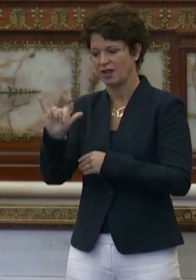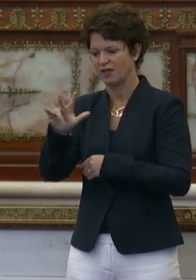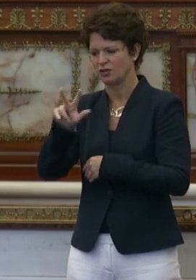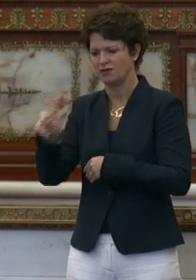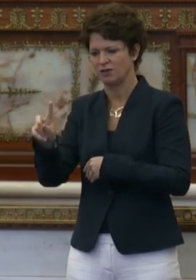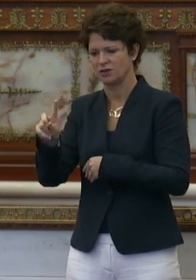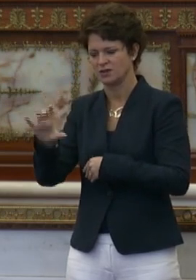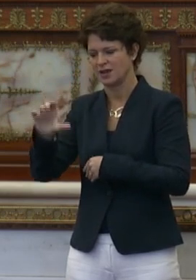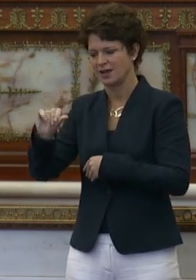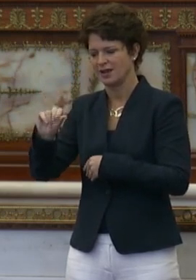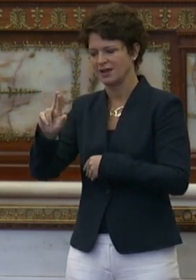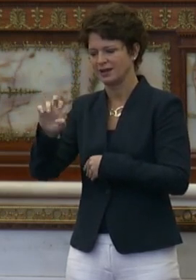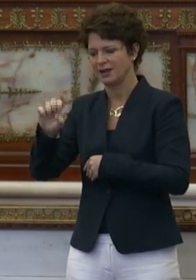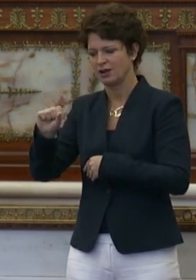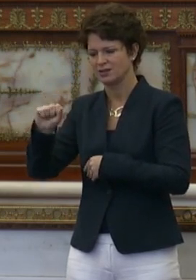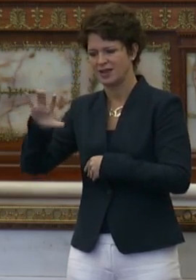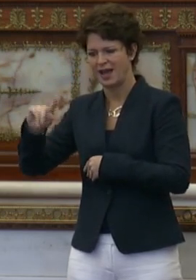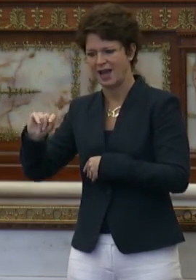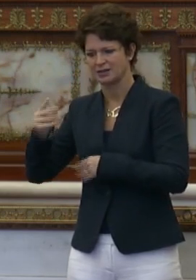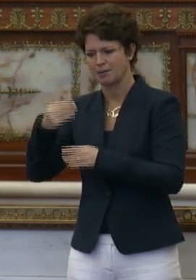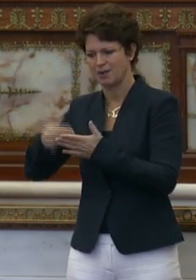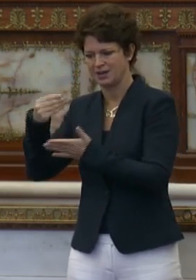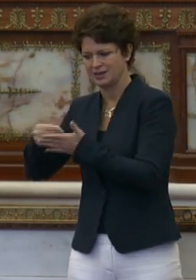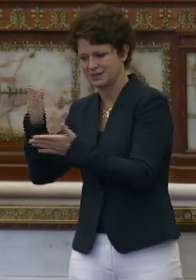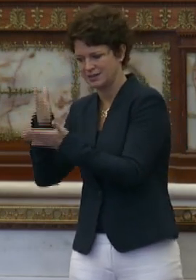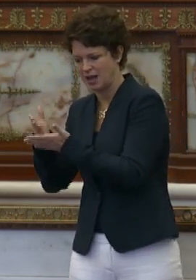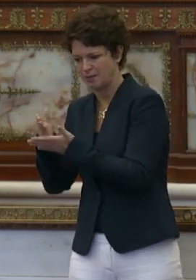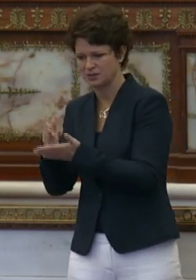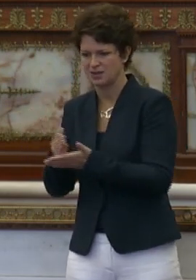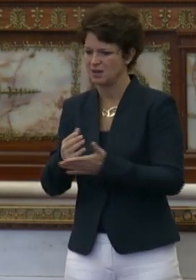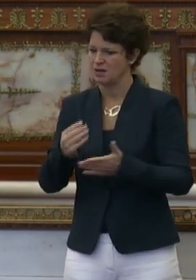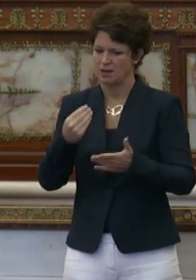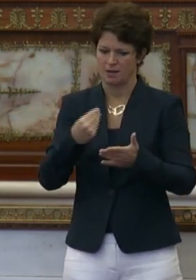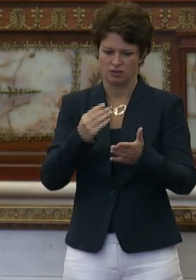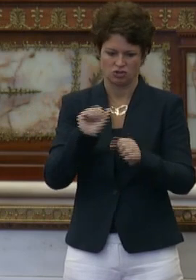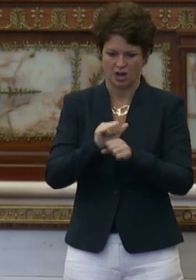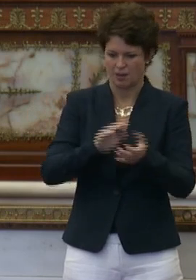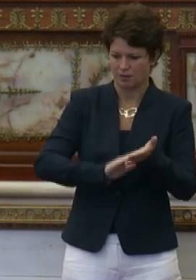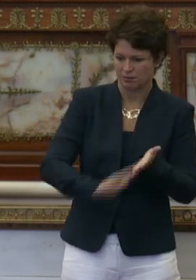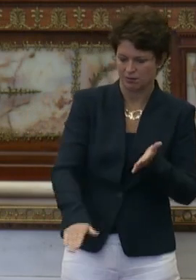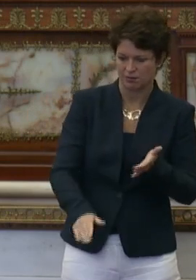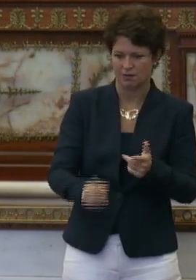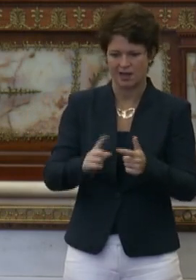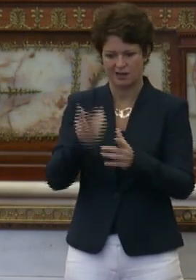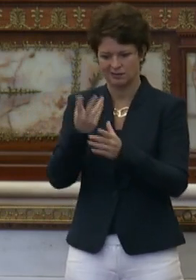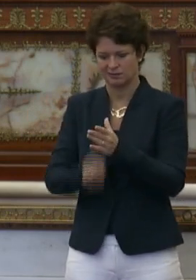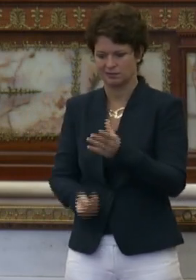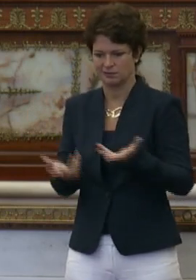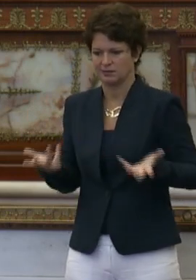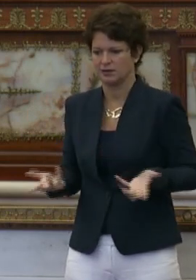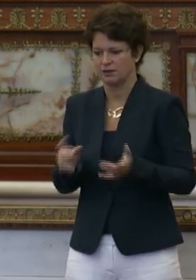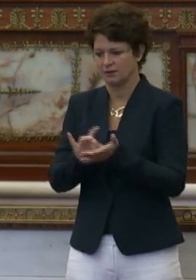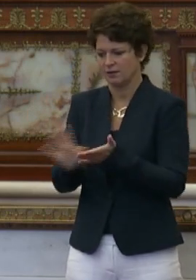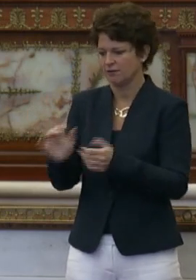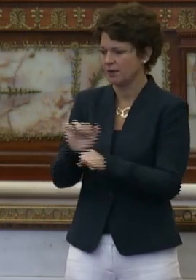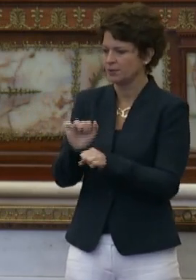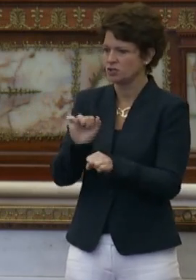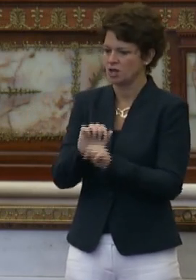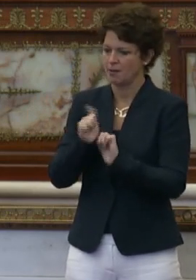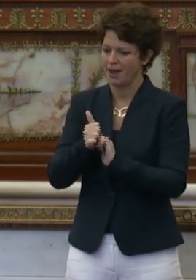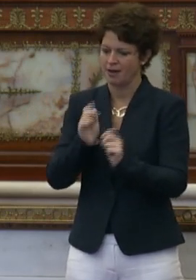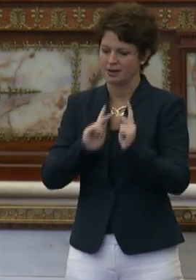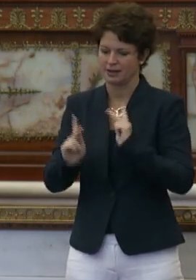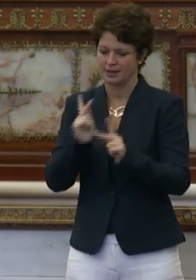money from the CARES Act, are unemployed, and are allowed to be evicted? Housing is a human right, and the most efficient way to keep people healthy during the